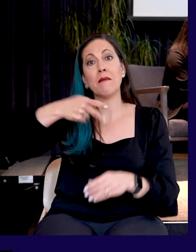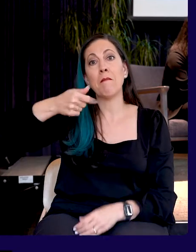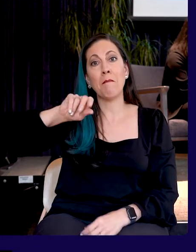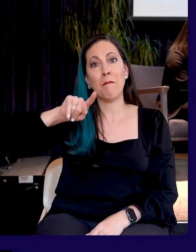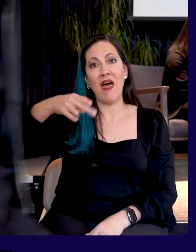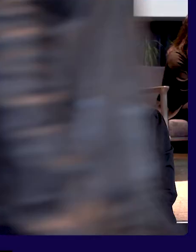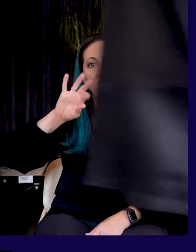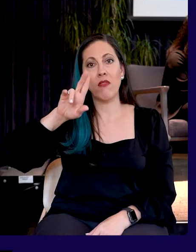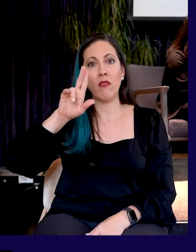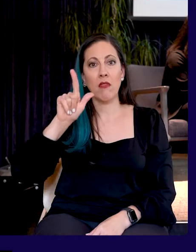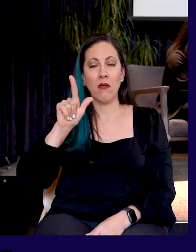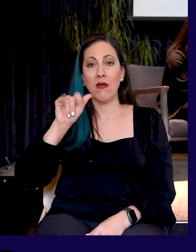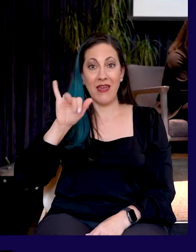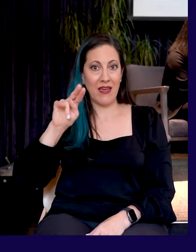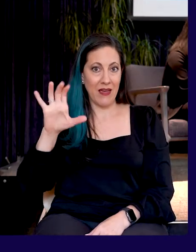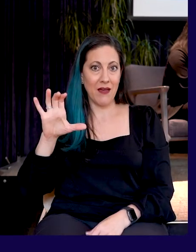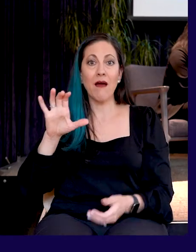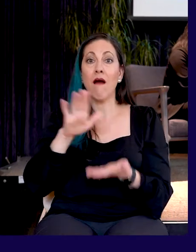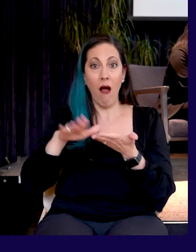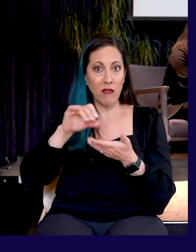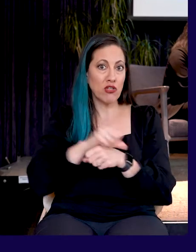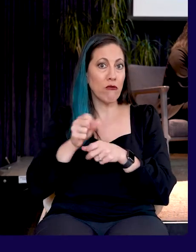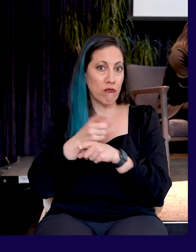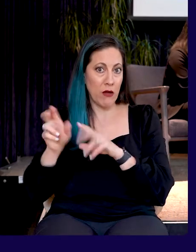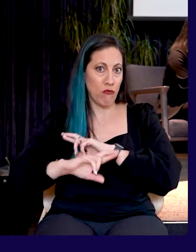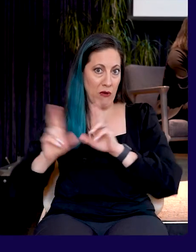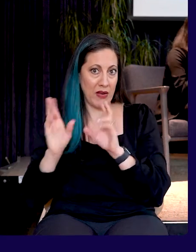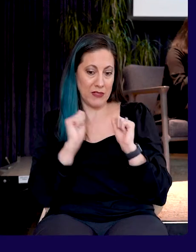and career readiness organization. She's worked in